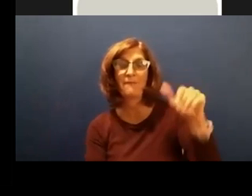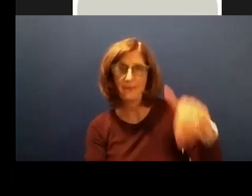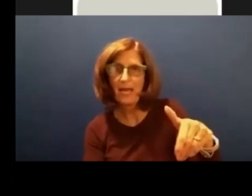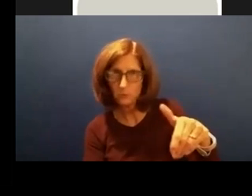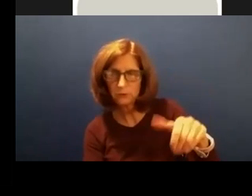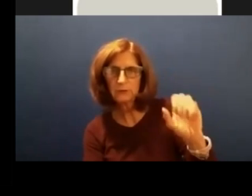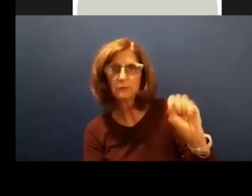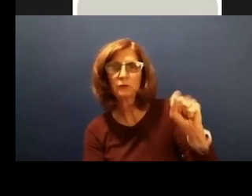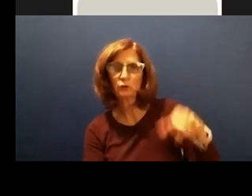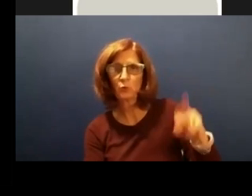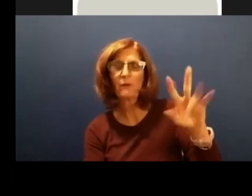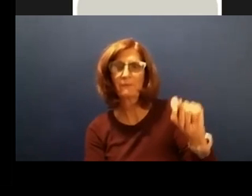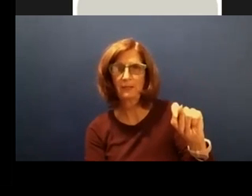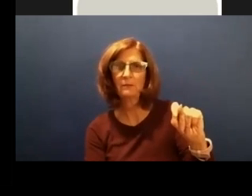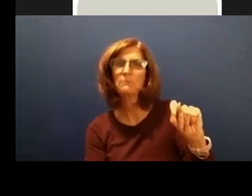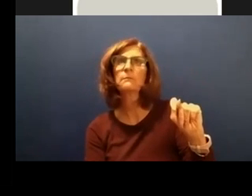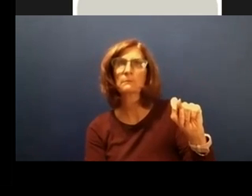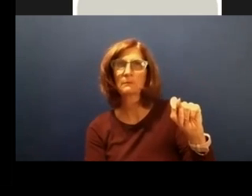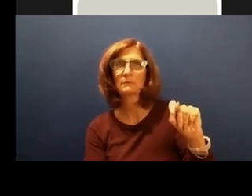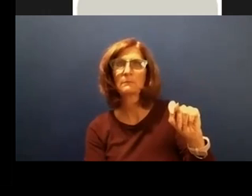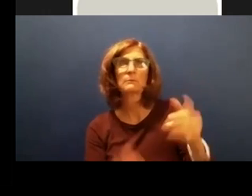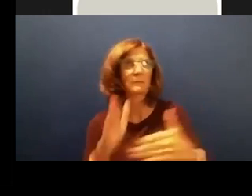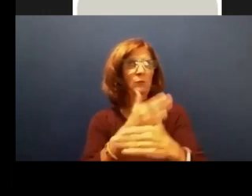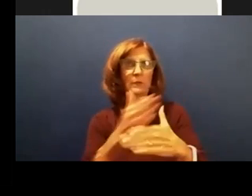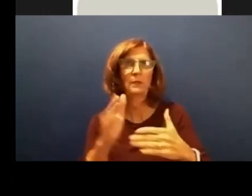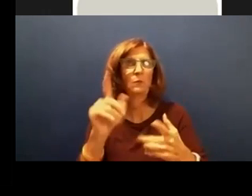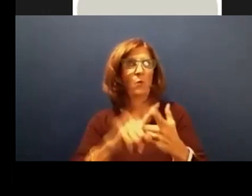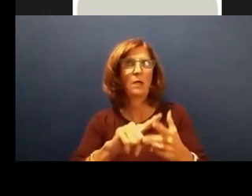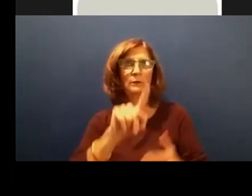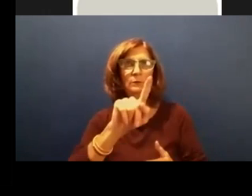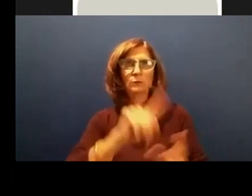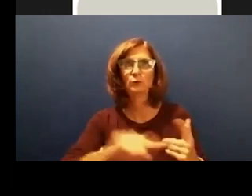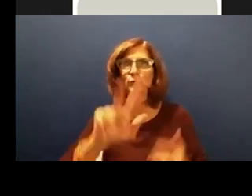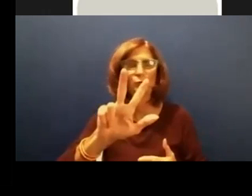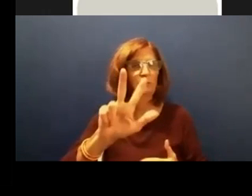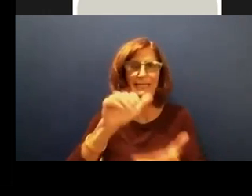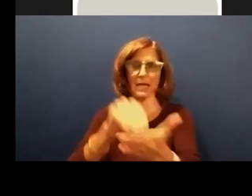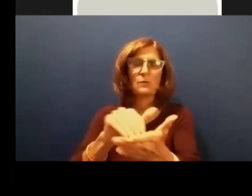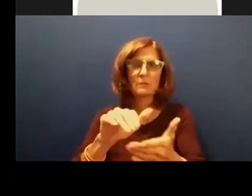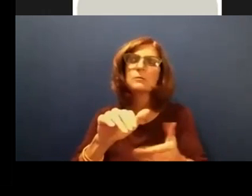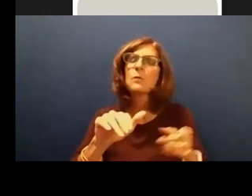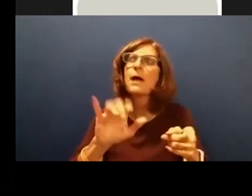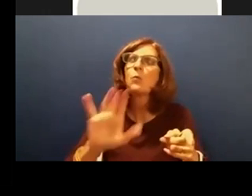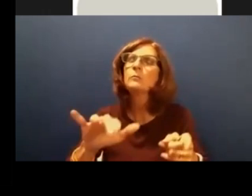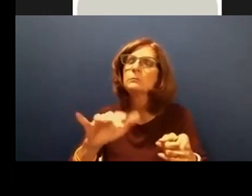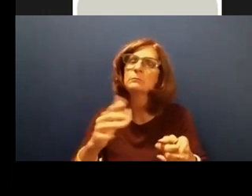between 1 to 3,000 square foot spaces. So it's probably comprised of 2 or 3 different spaces.